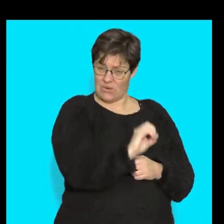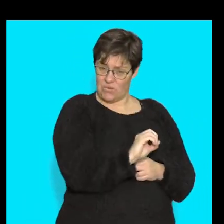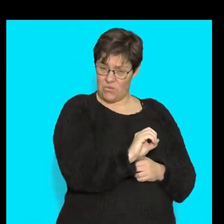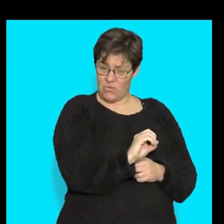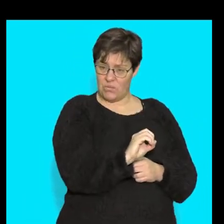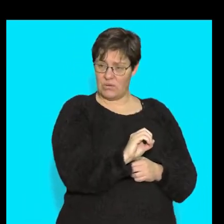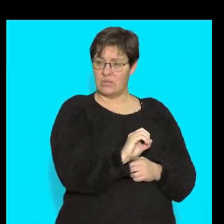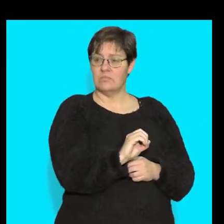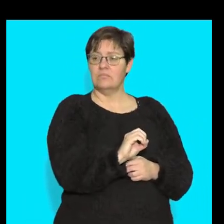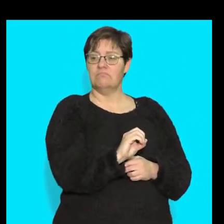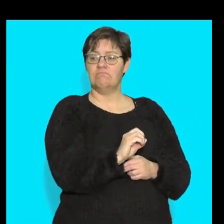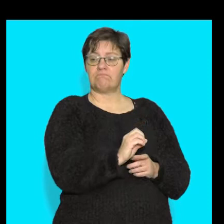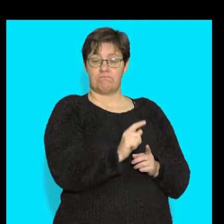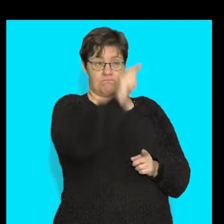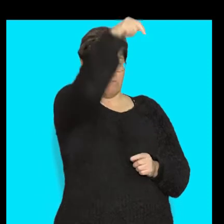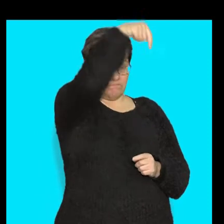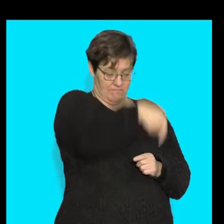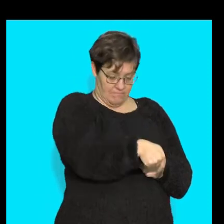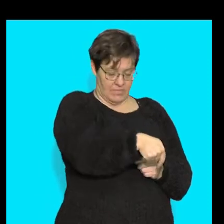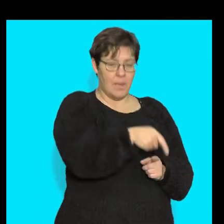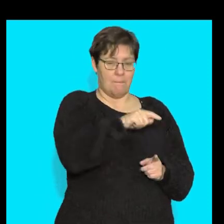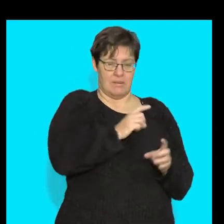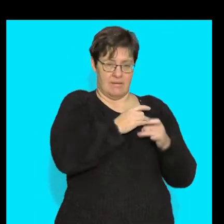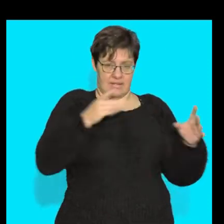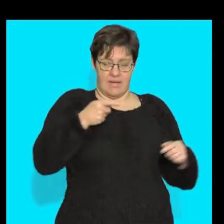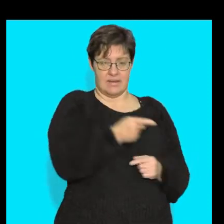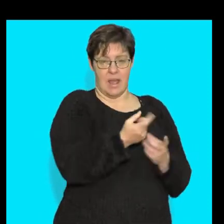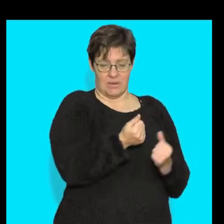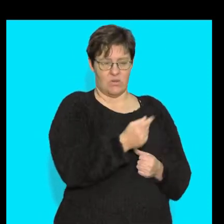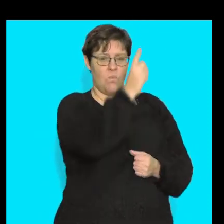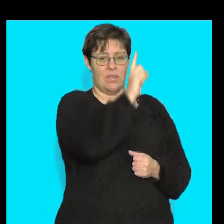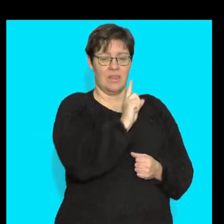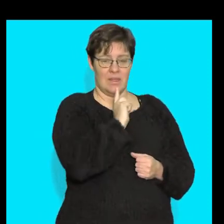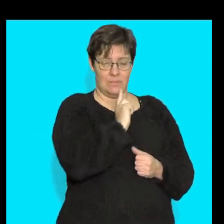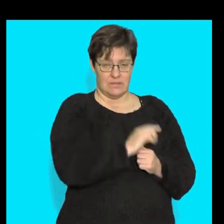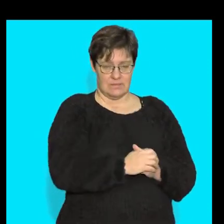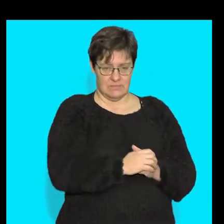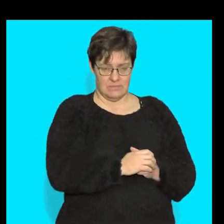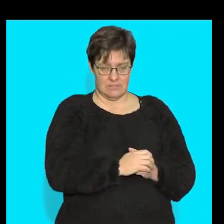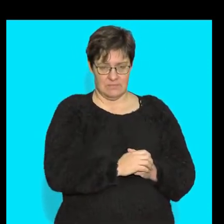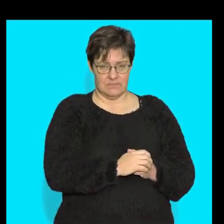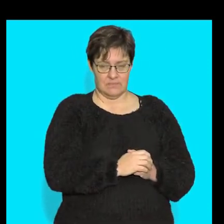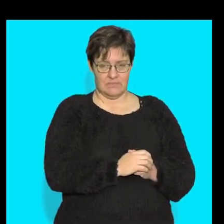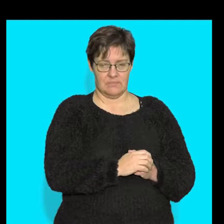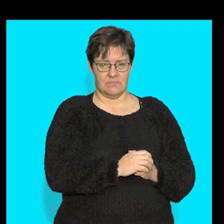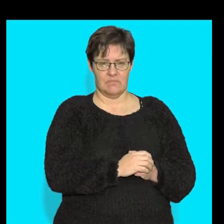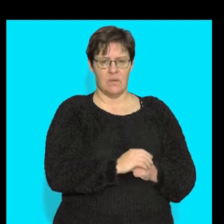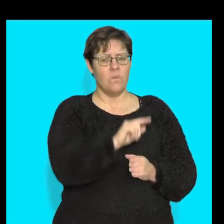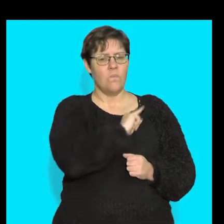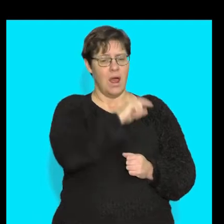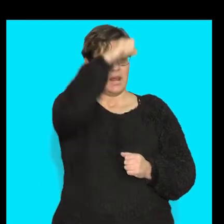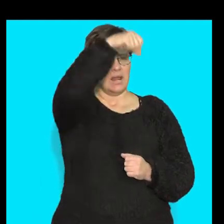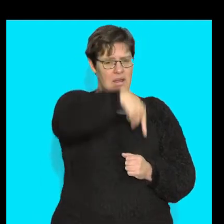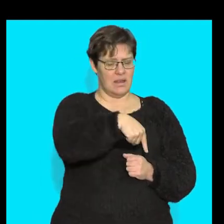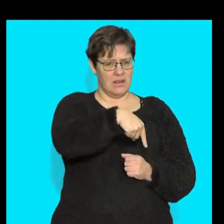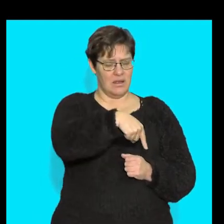an arrow going inside and then say this is 1,000 rand, right? Why is the arrow going inside?